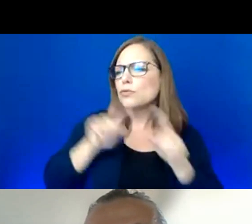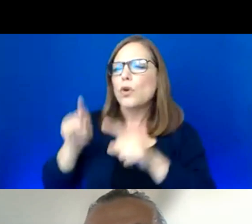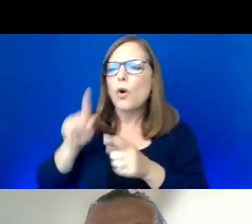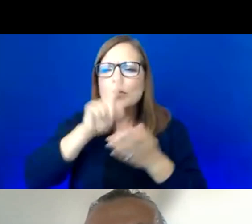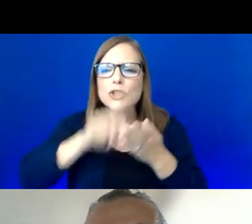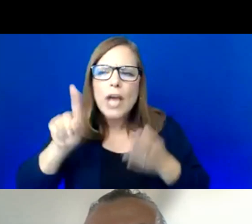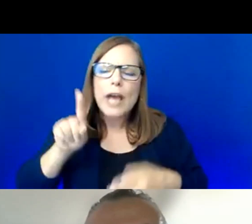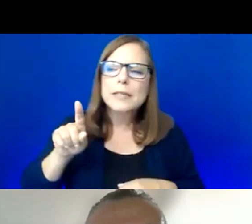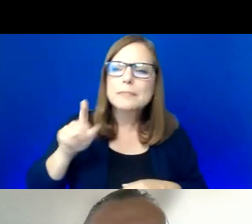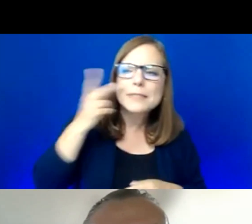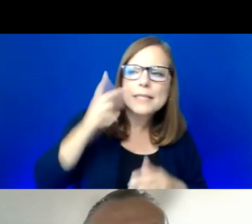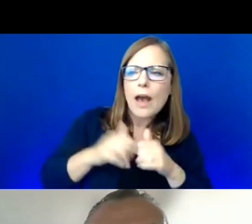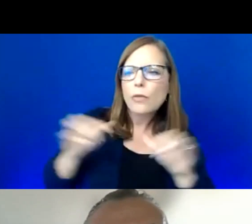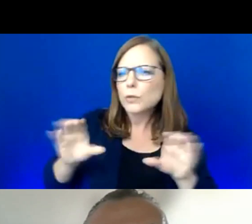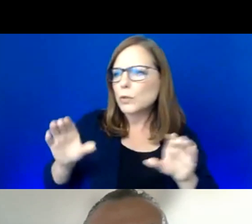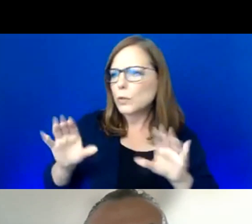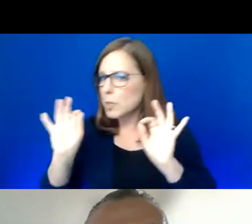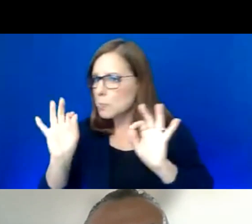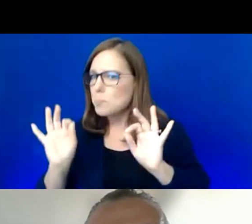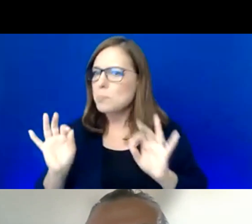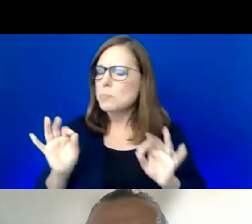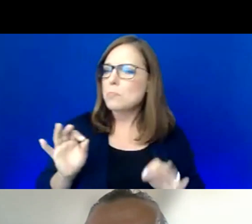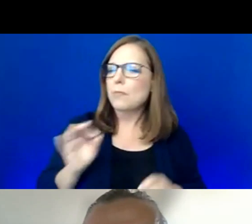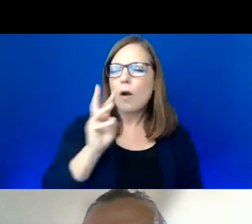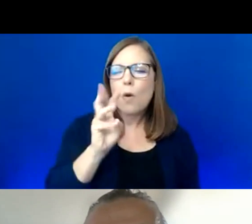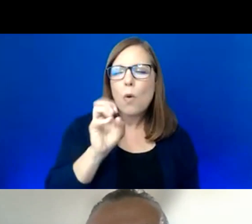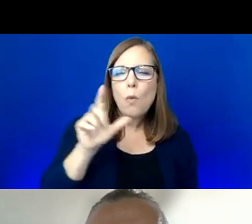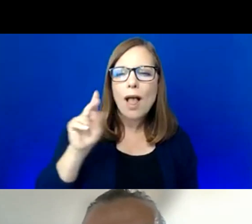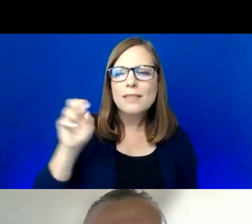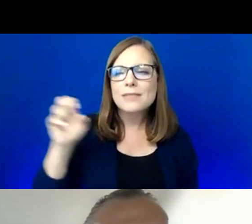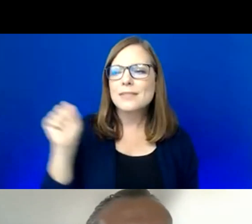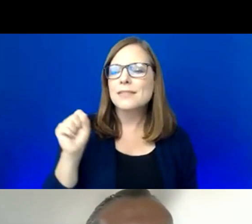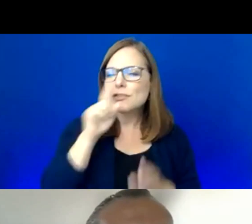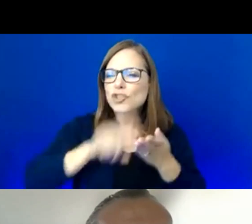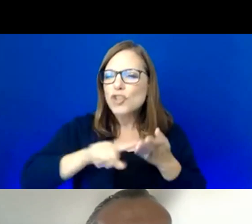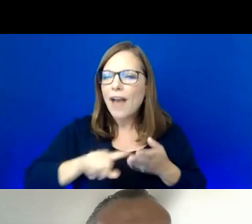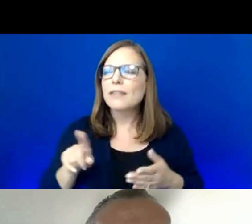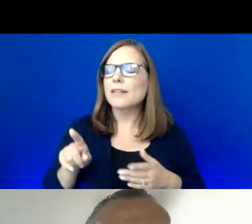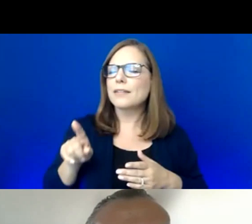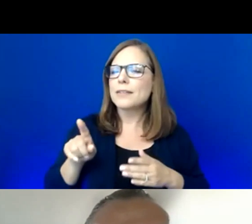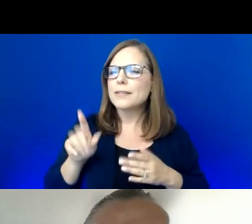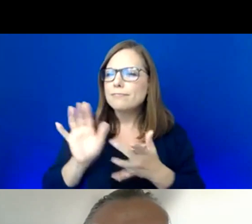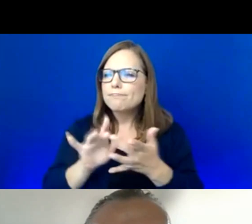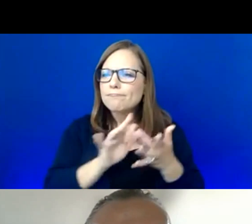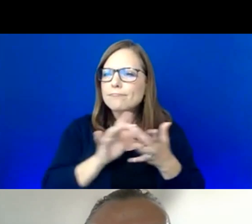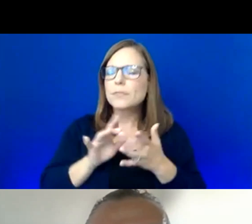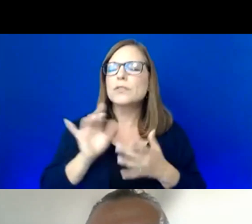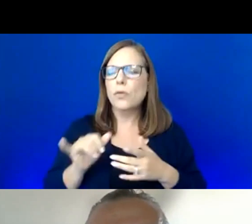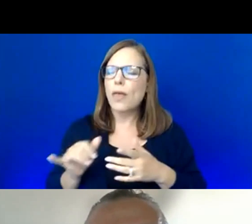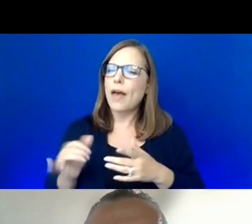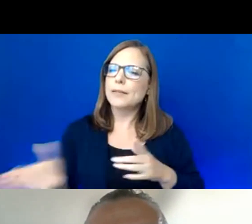check. And I think though that, going back to the role that senior centers and community